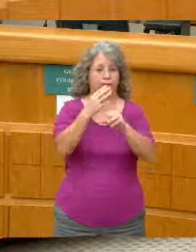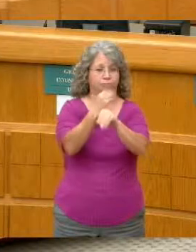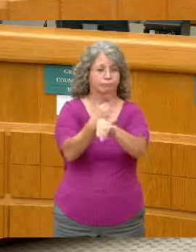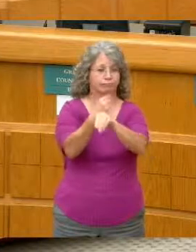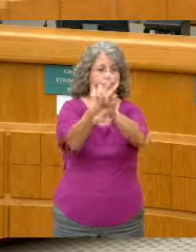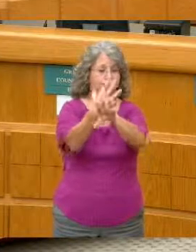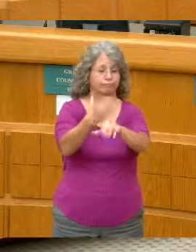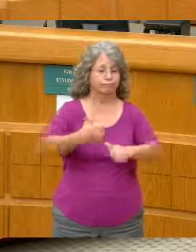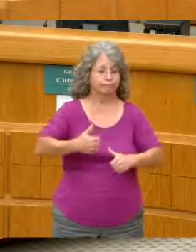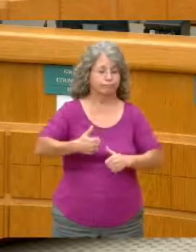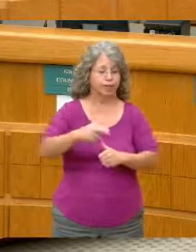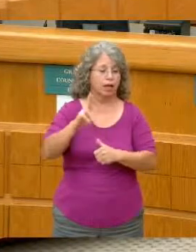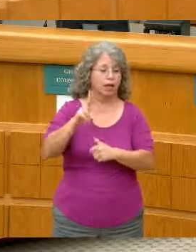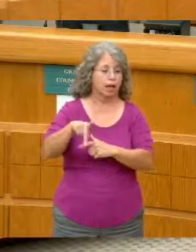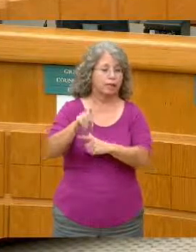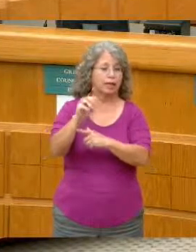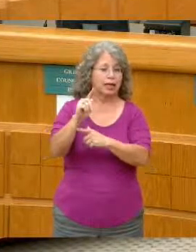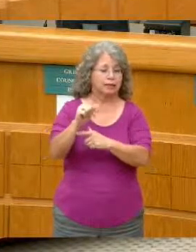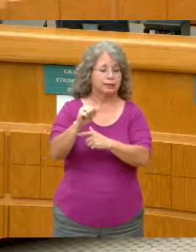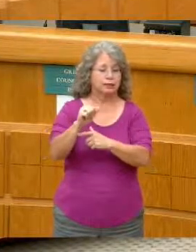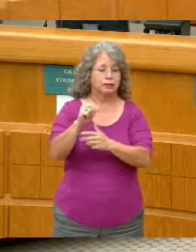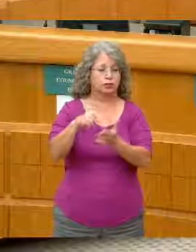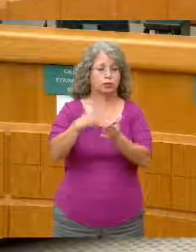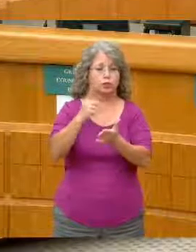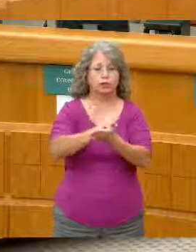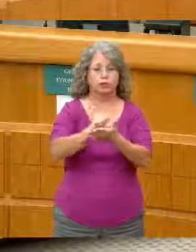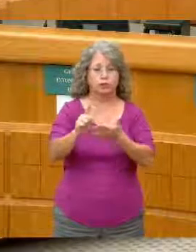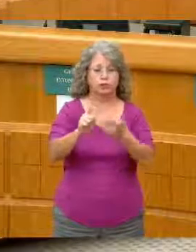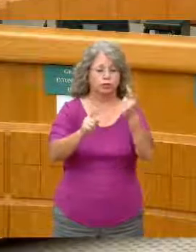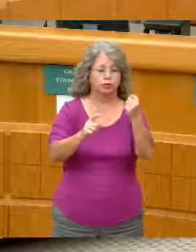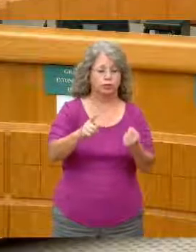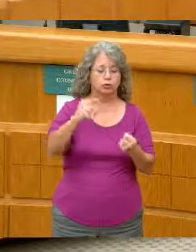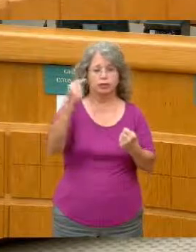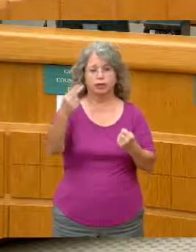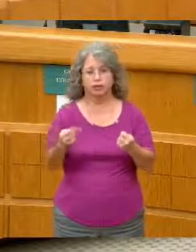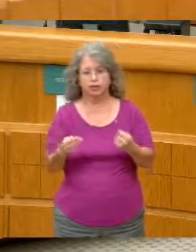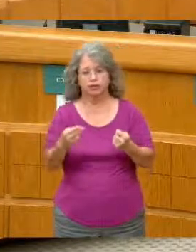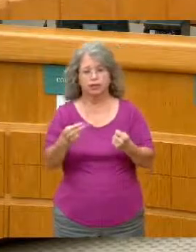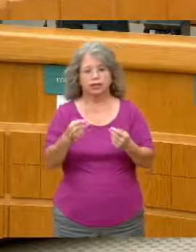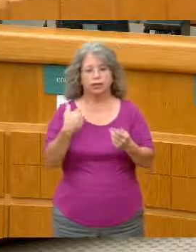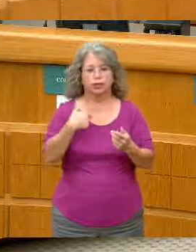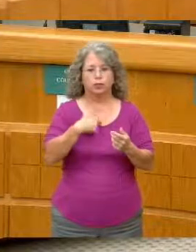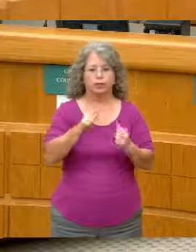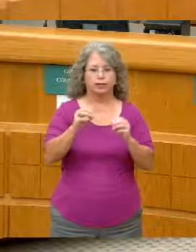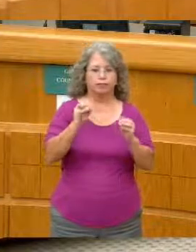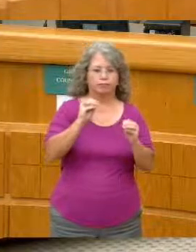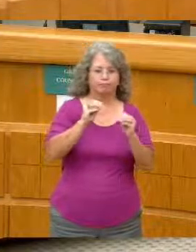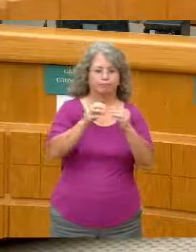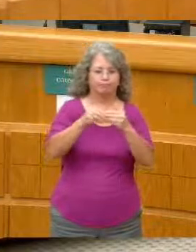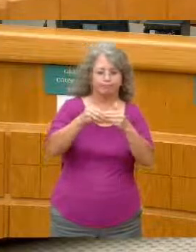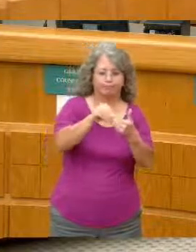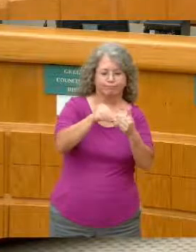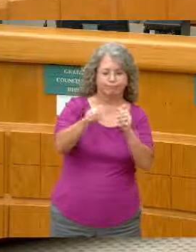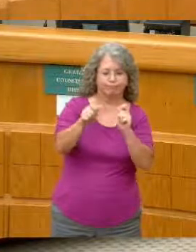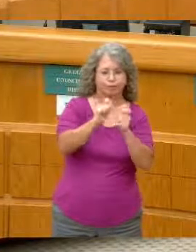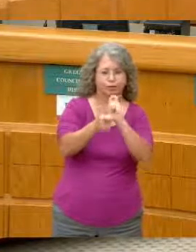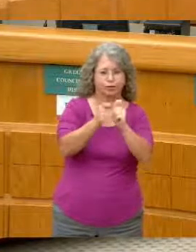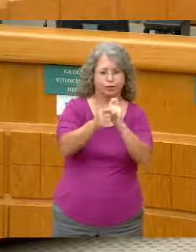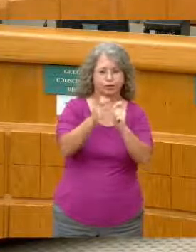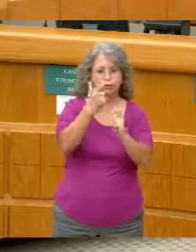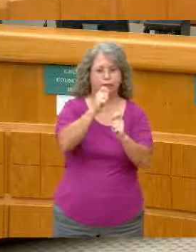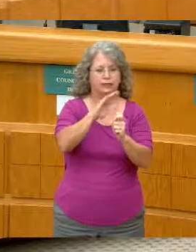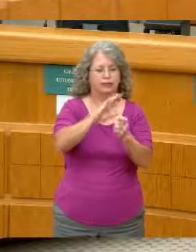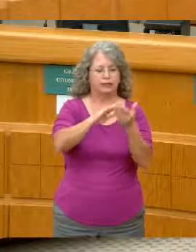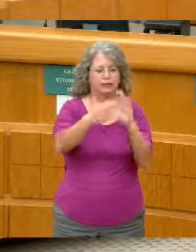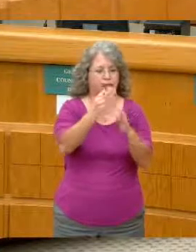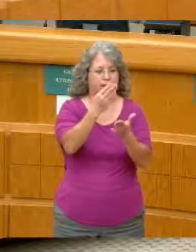live updates twice a week now on Tuesdays and Thursdays, primarily to manage around the city's budget development process, which is going